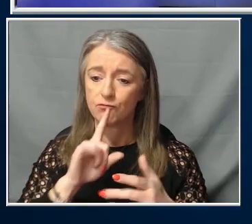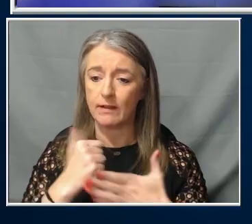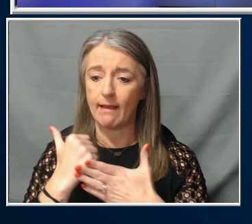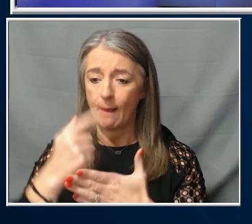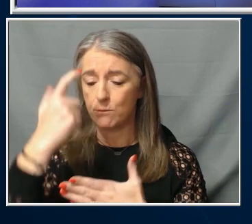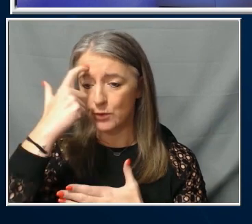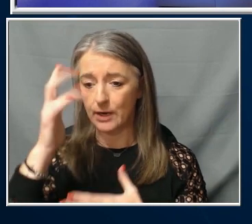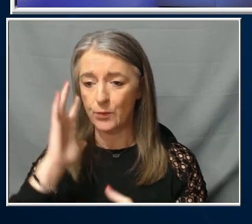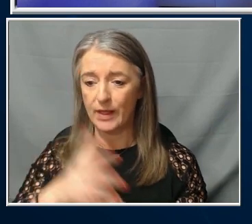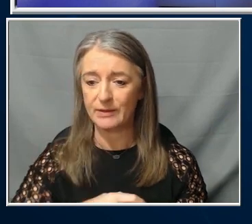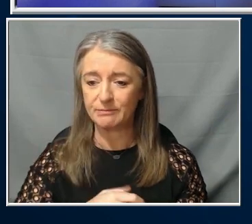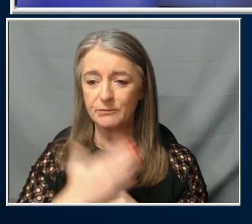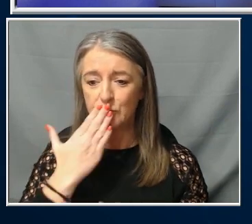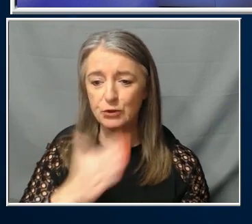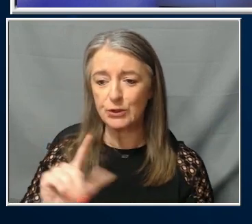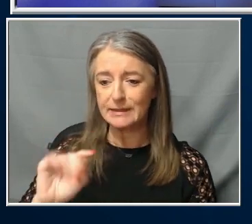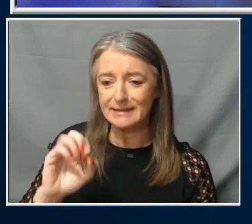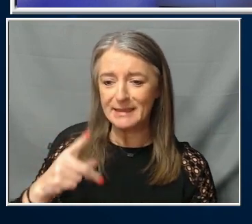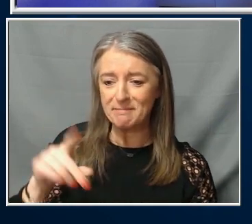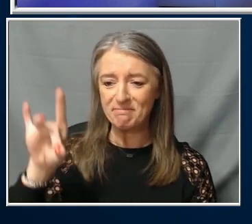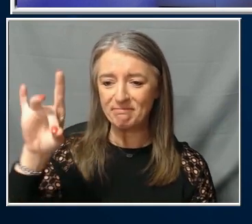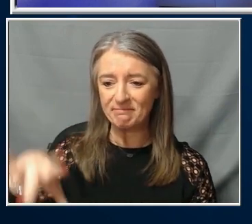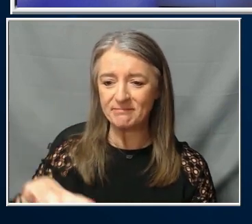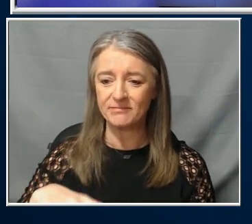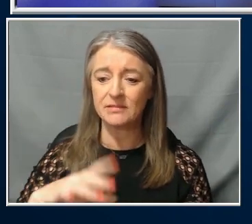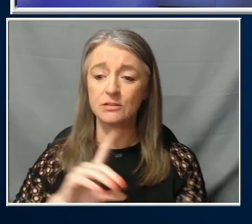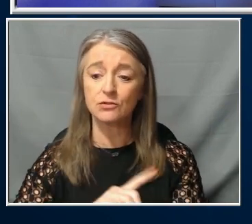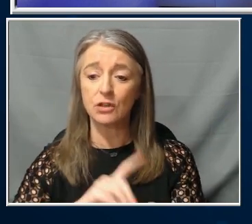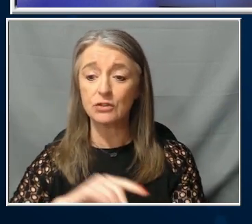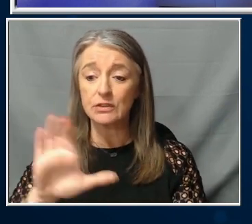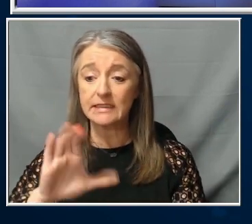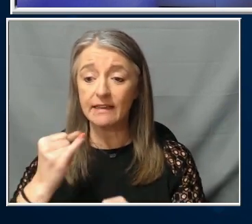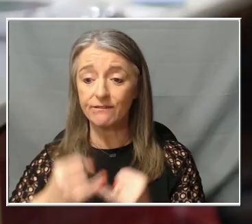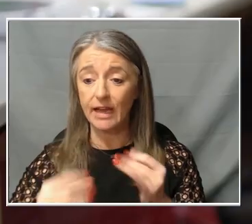Good tip. Good tip to walk out with today. Dr. C, your final thoughts today.